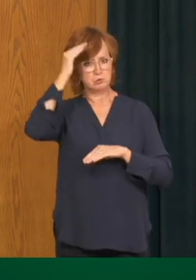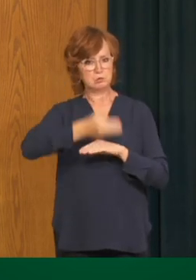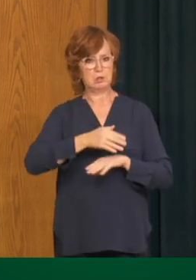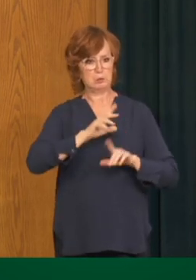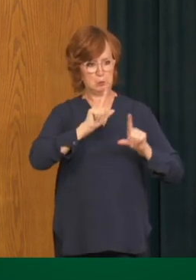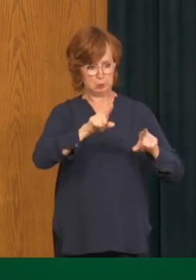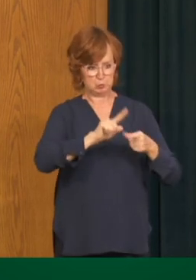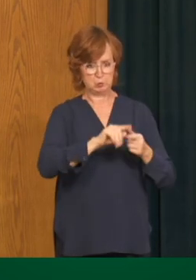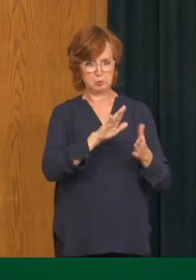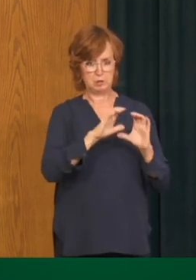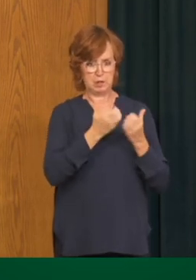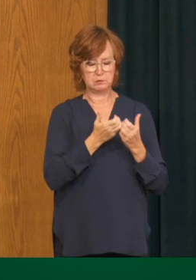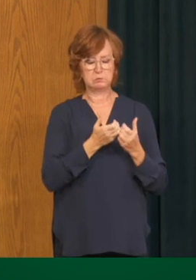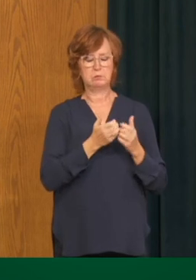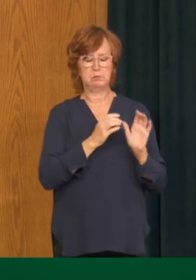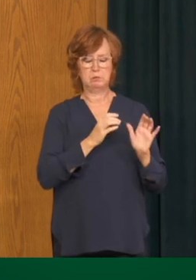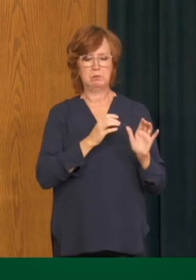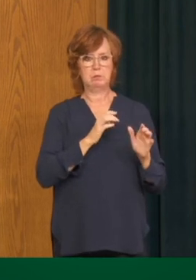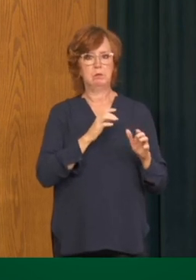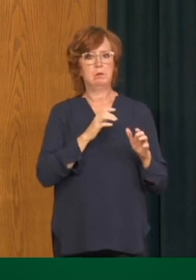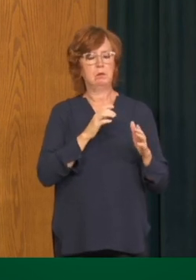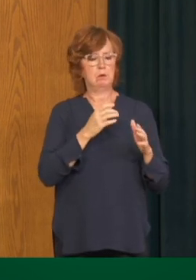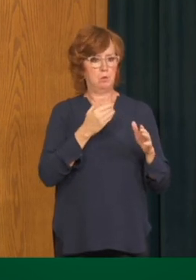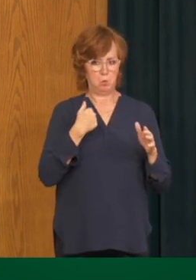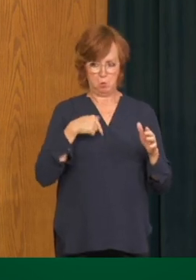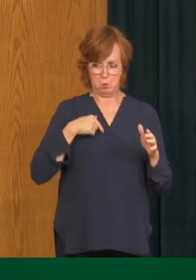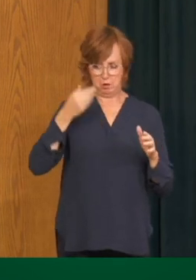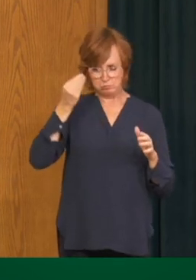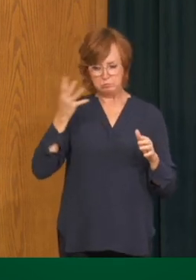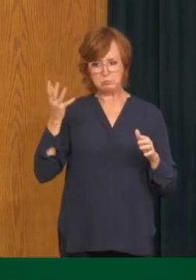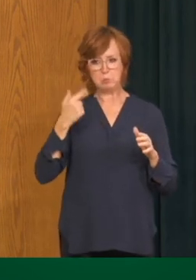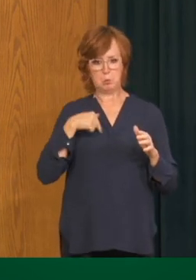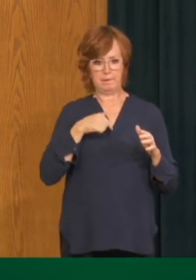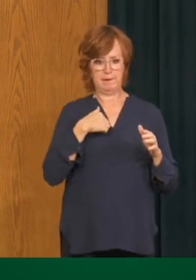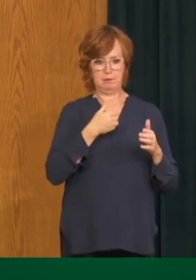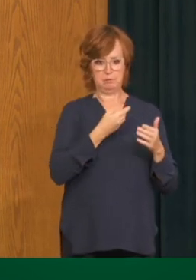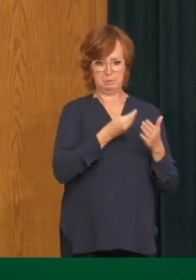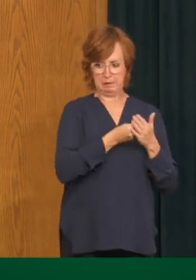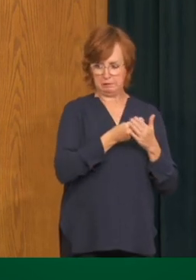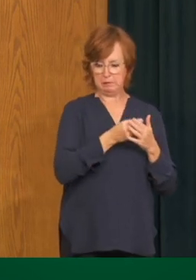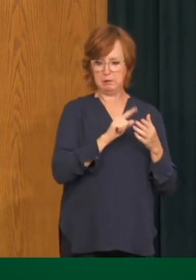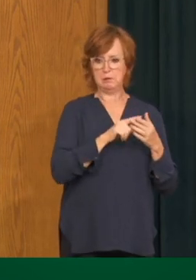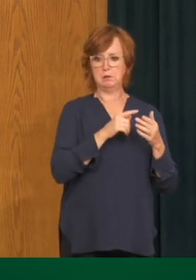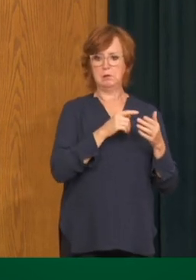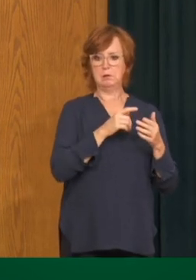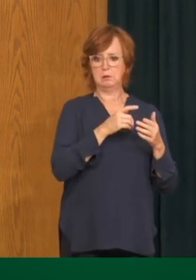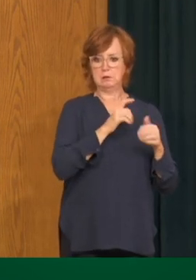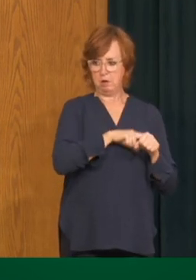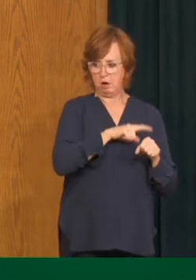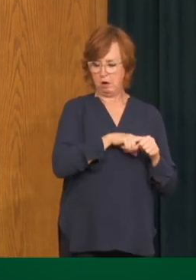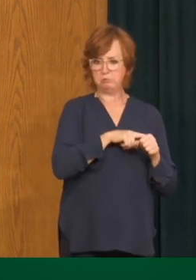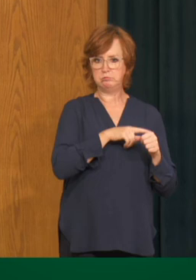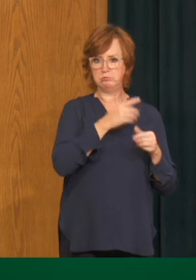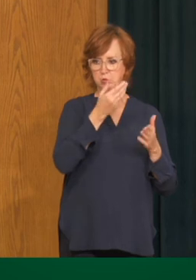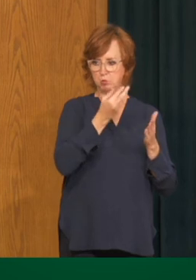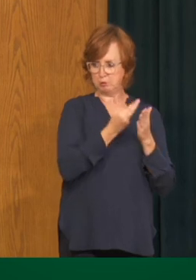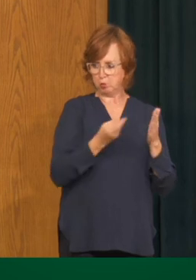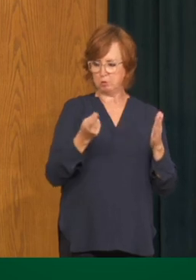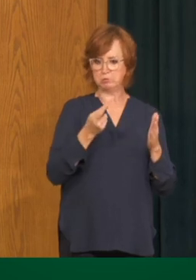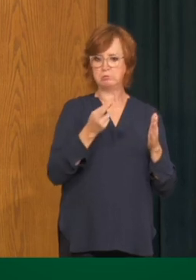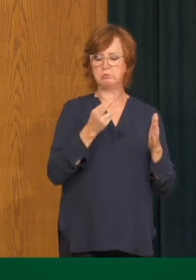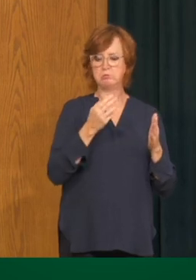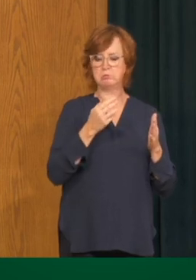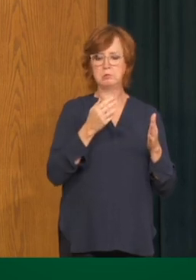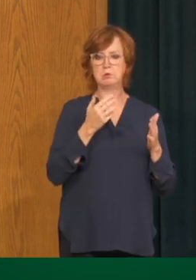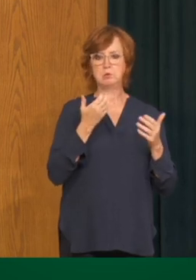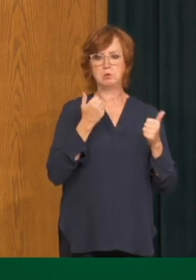appropriate amount of time, we're providing the resources and the testing capacity to ensure that our return to school is as safe as it